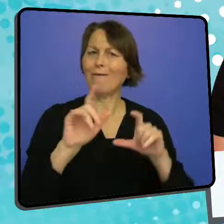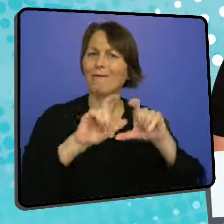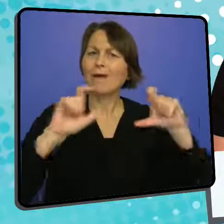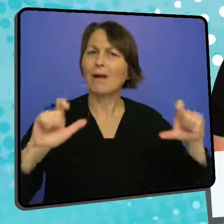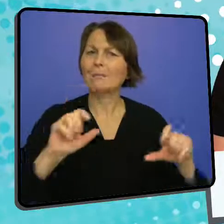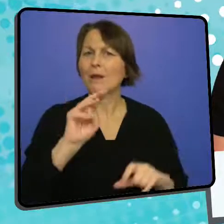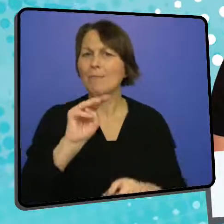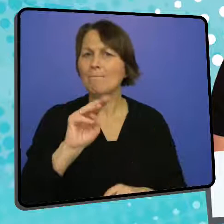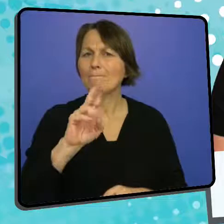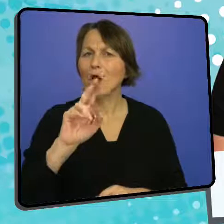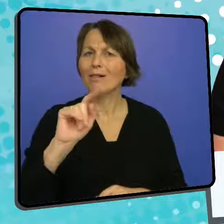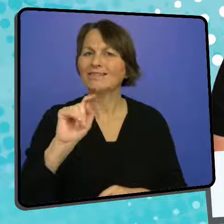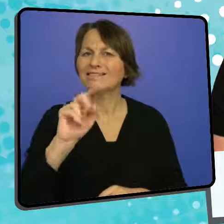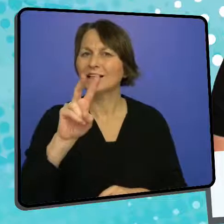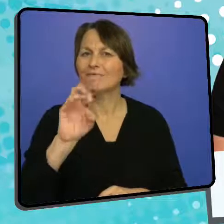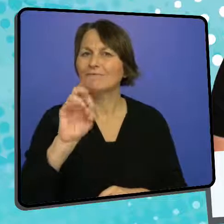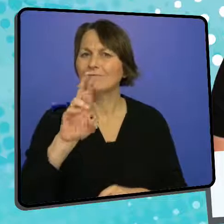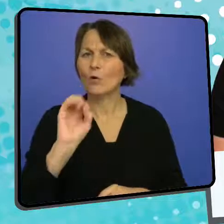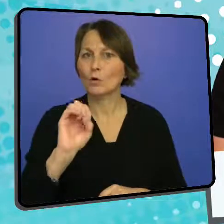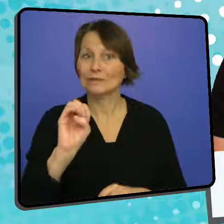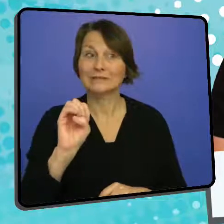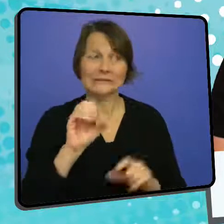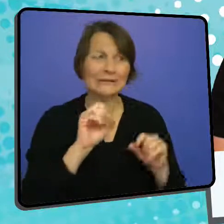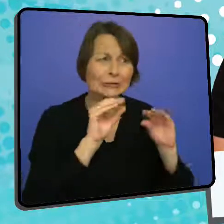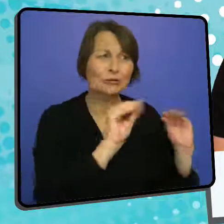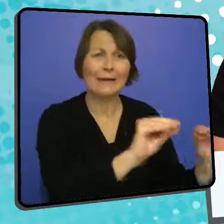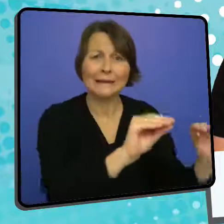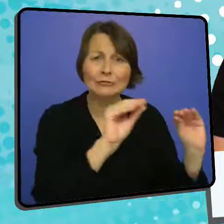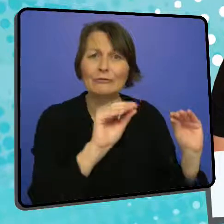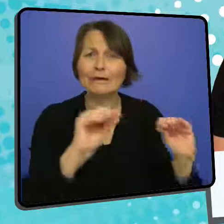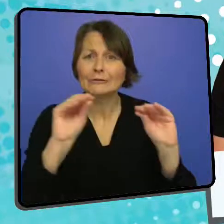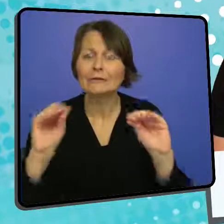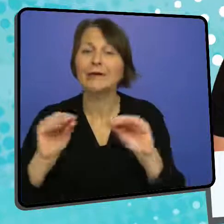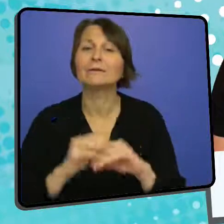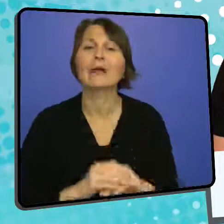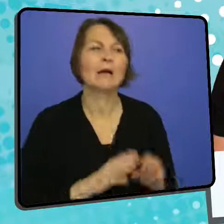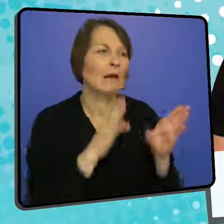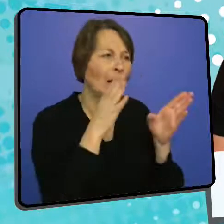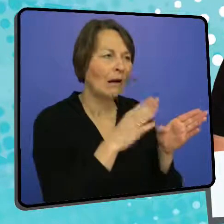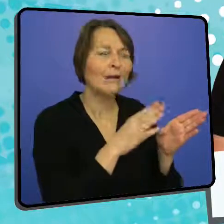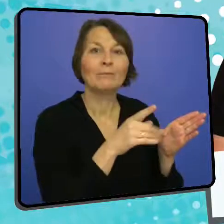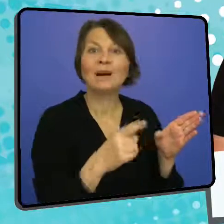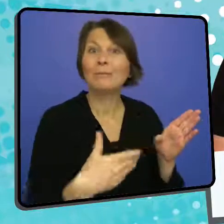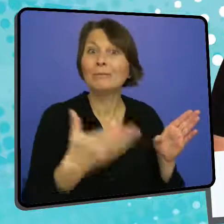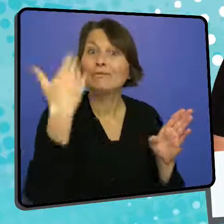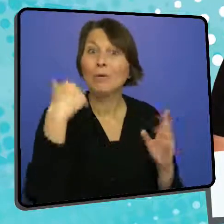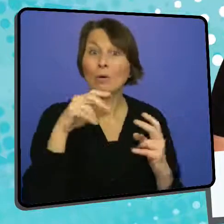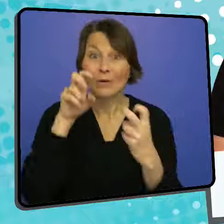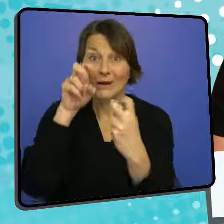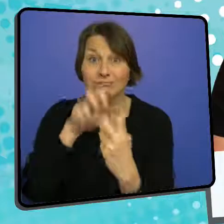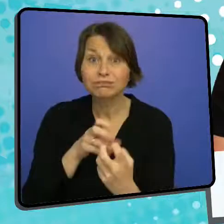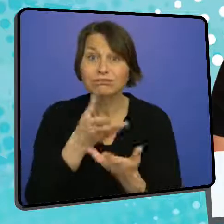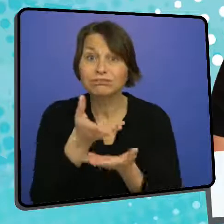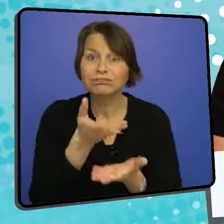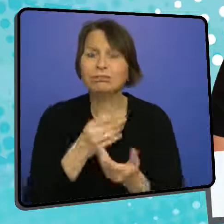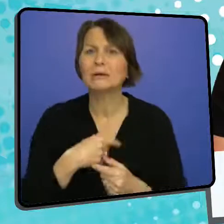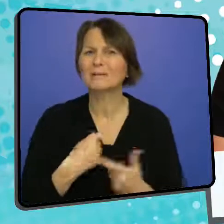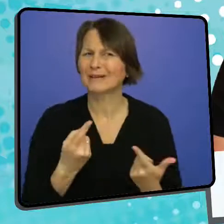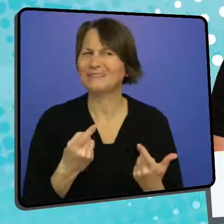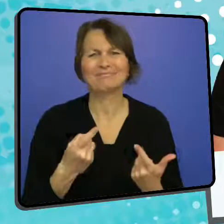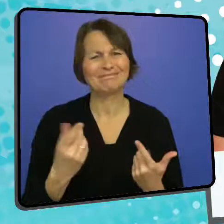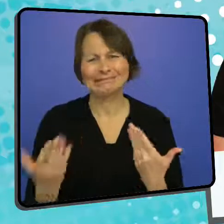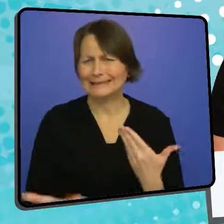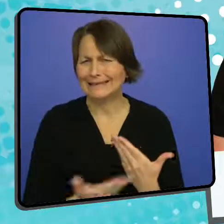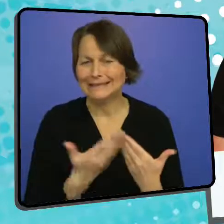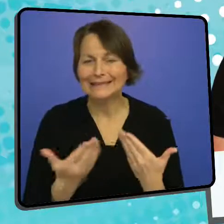well, because it was, I think from when we chatted, it wasn't always the easiest thing, right? It sometimes felt like there was this huge wall where it was like,